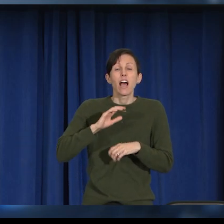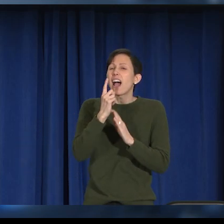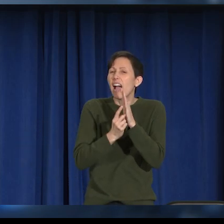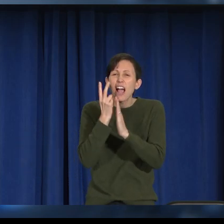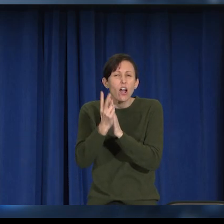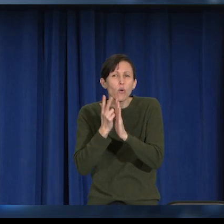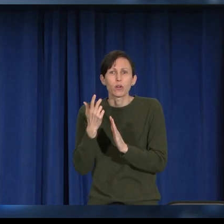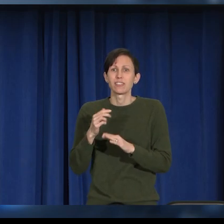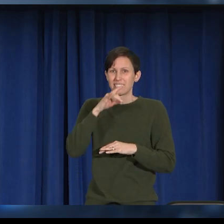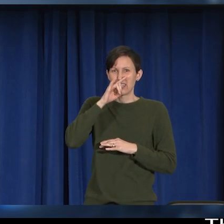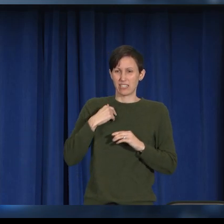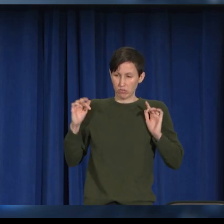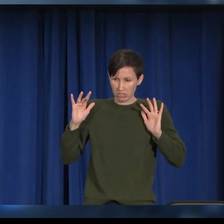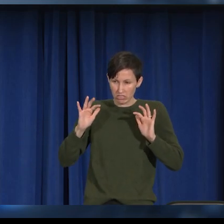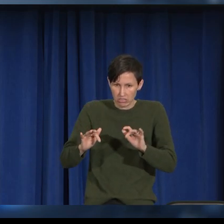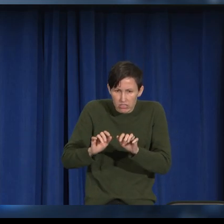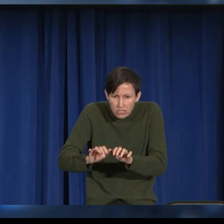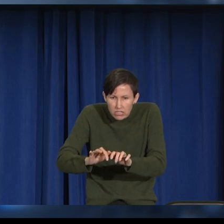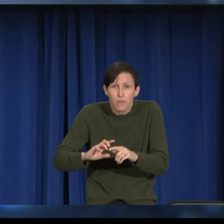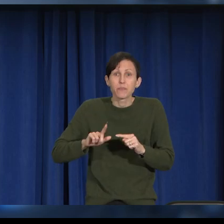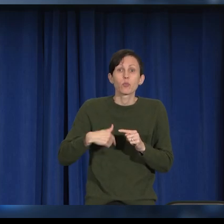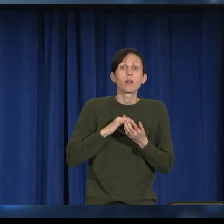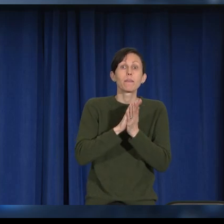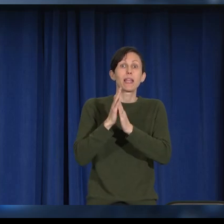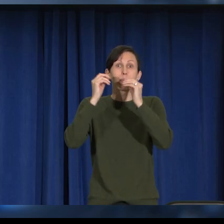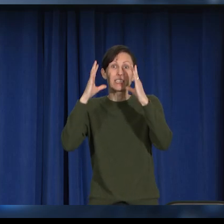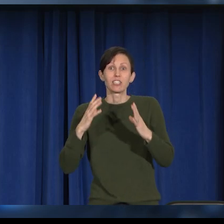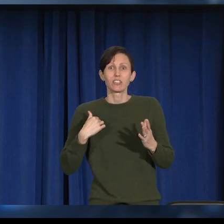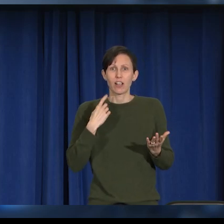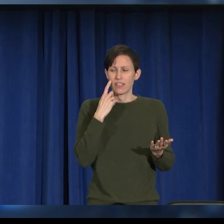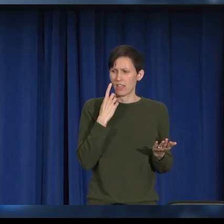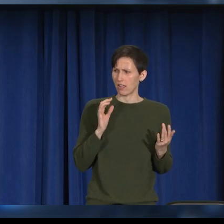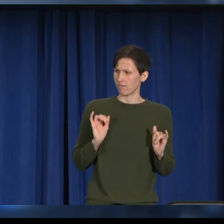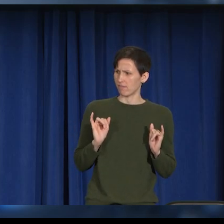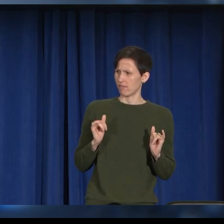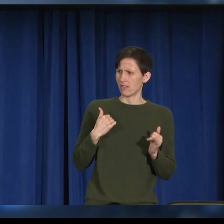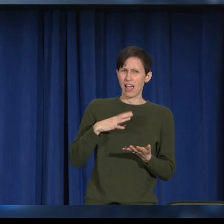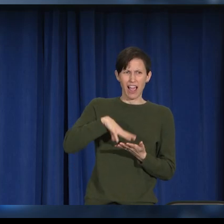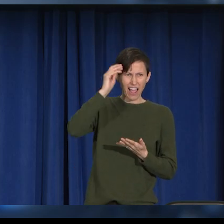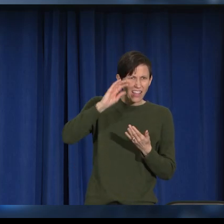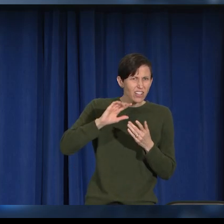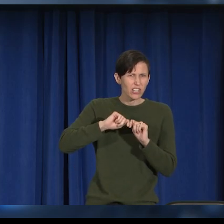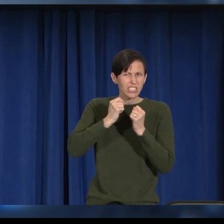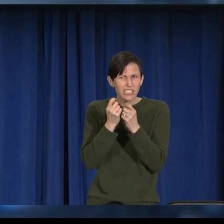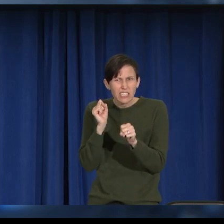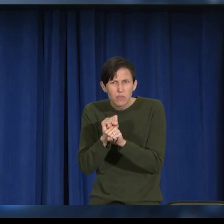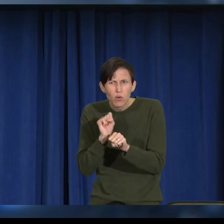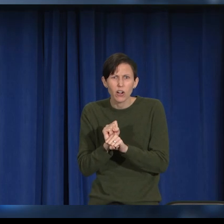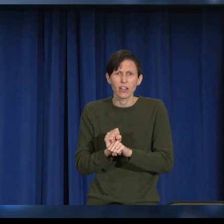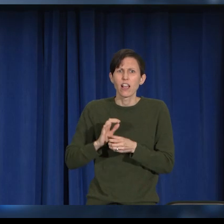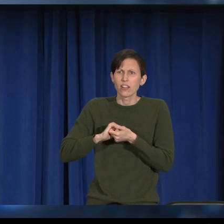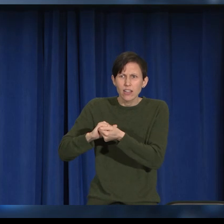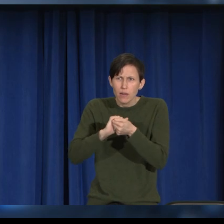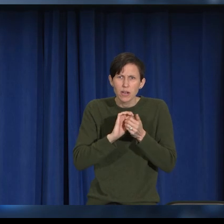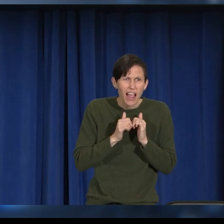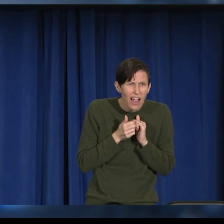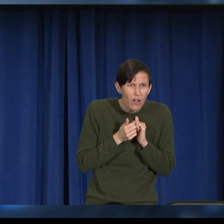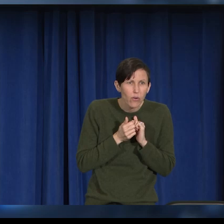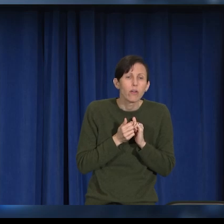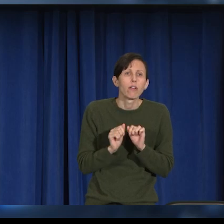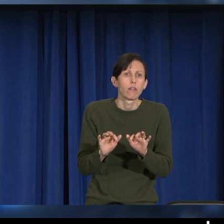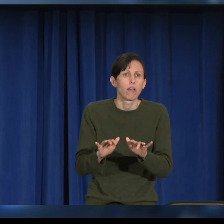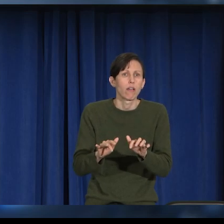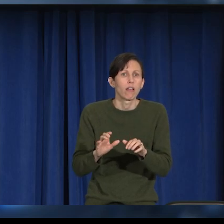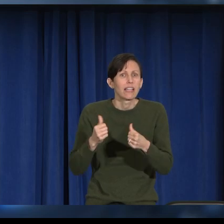computer. So when I became a teacher, I thought, oh, look, how did I learn a lot of these teamwork or collaboration skills? And it was through games. And that